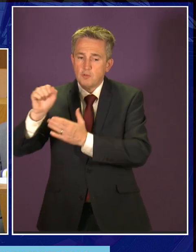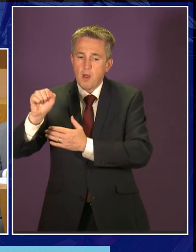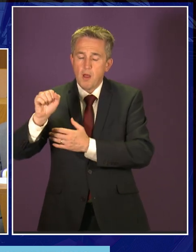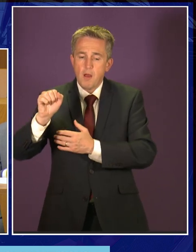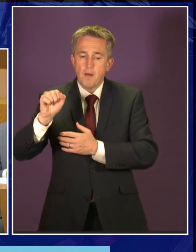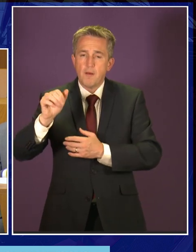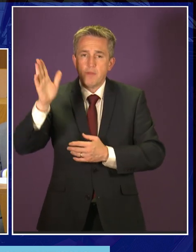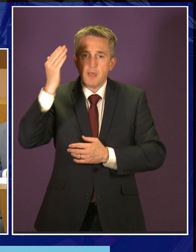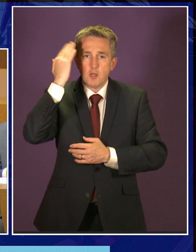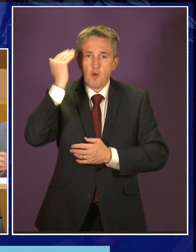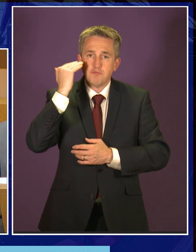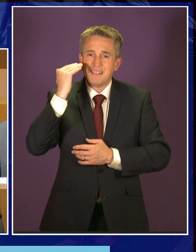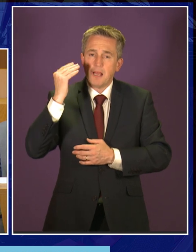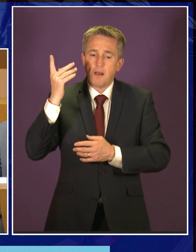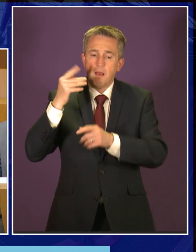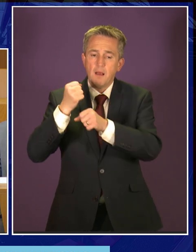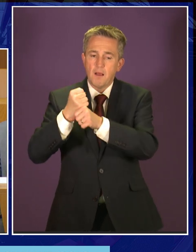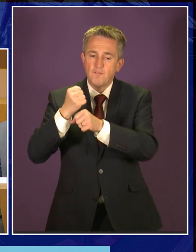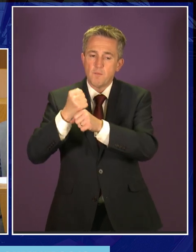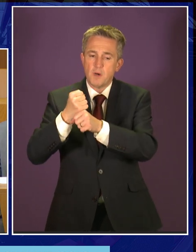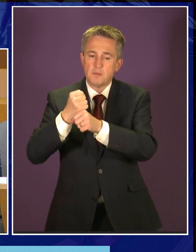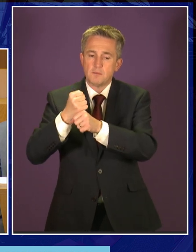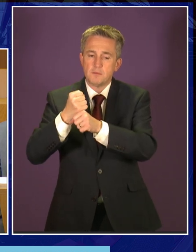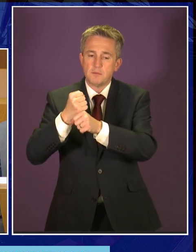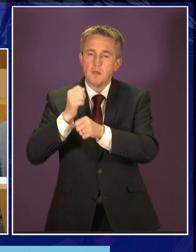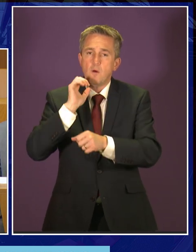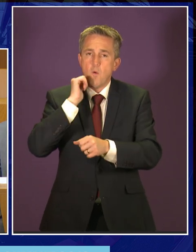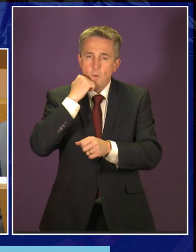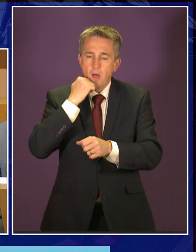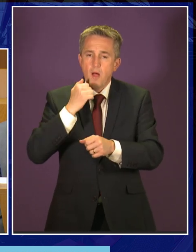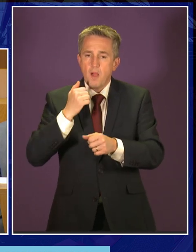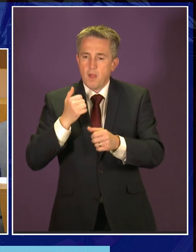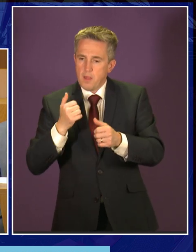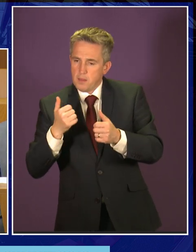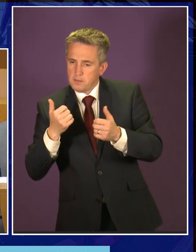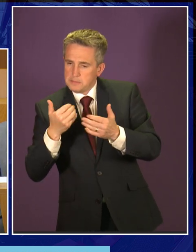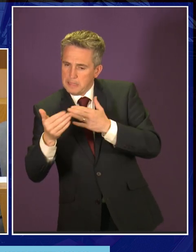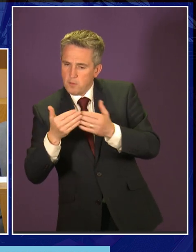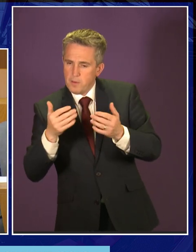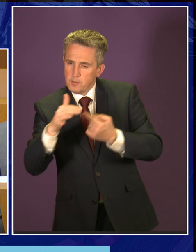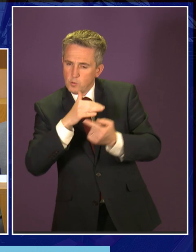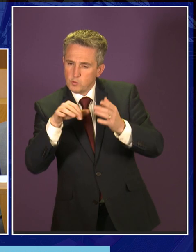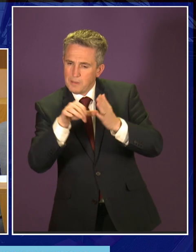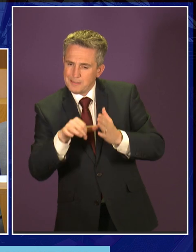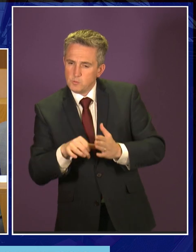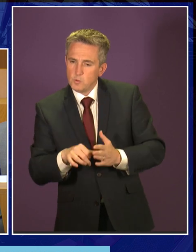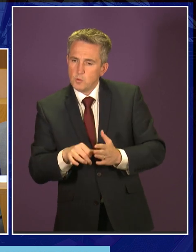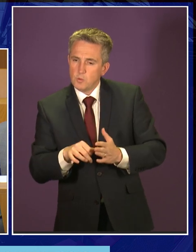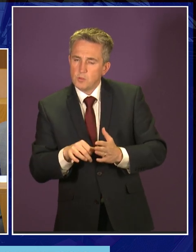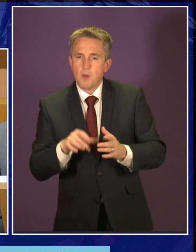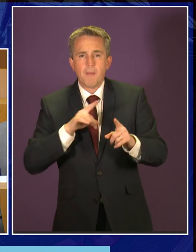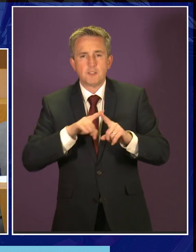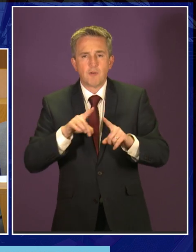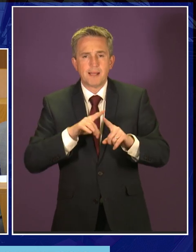The Korean government plans to settle social issues that are challenging Korean society by spreading